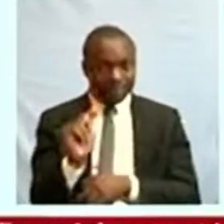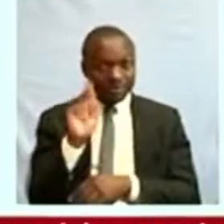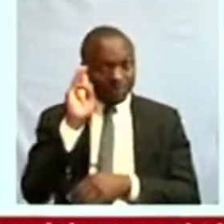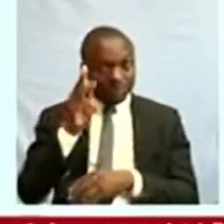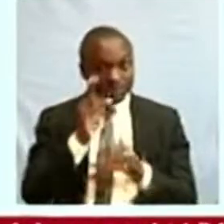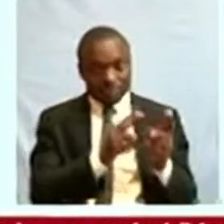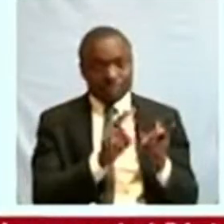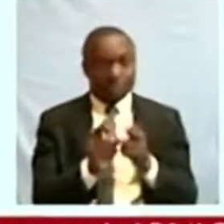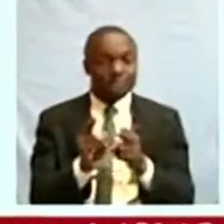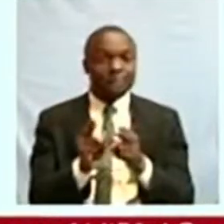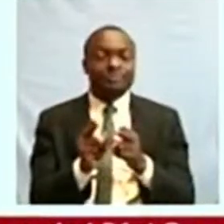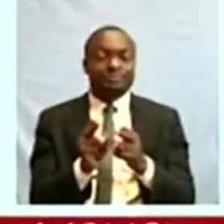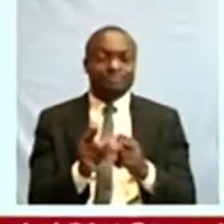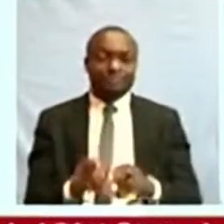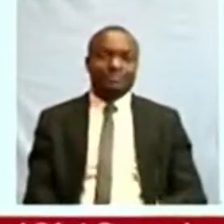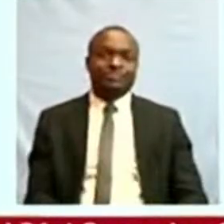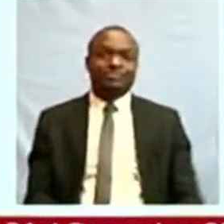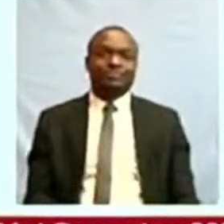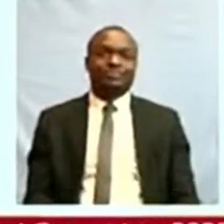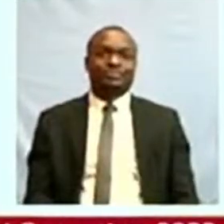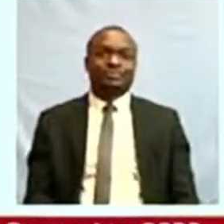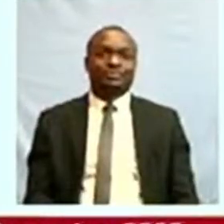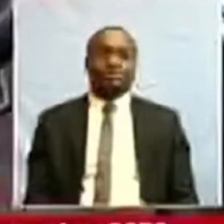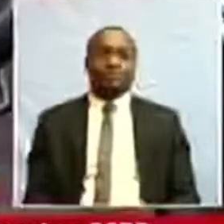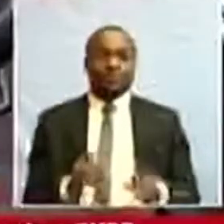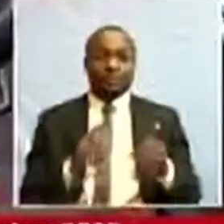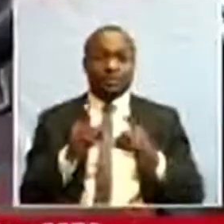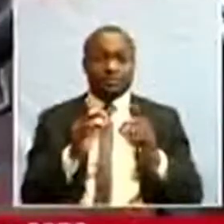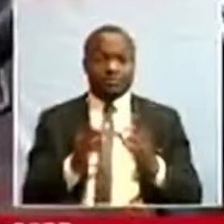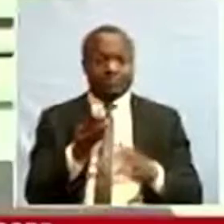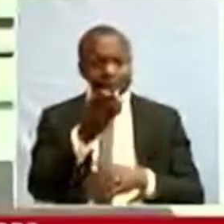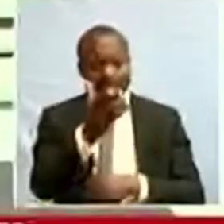to respond. Director?